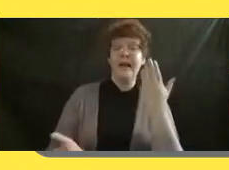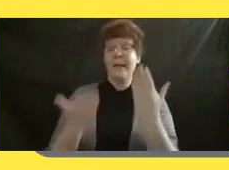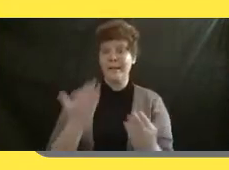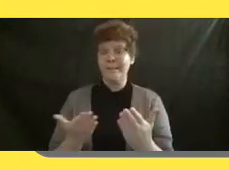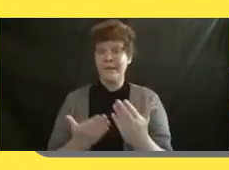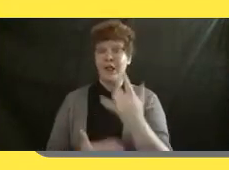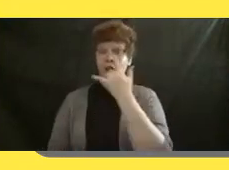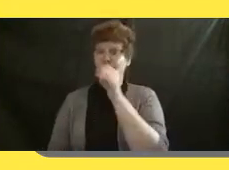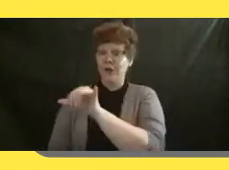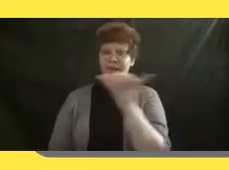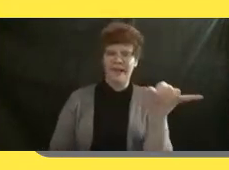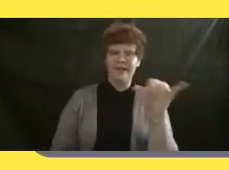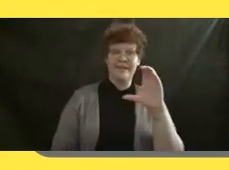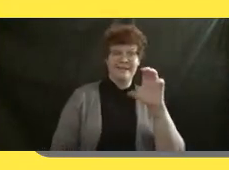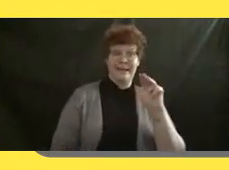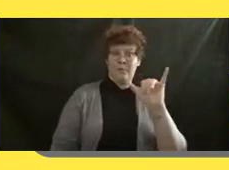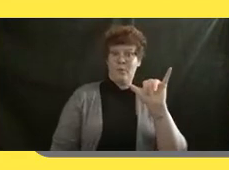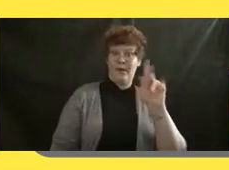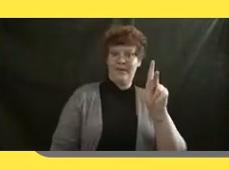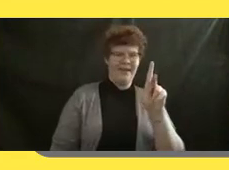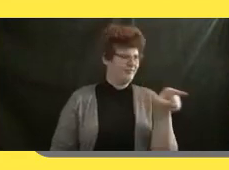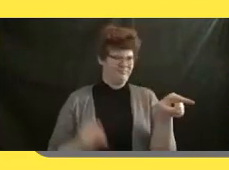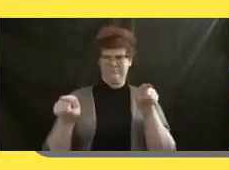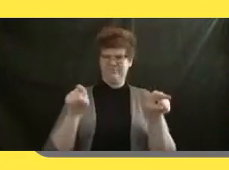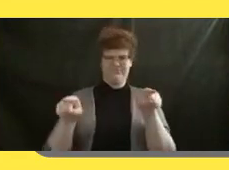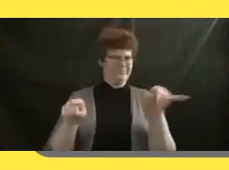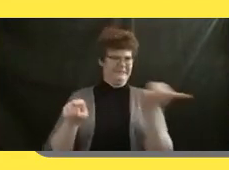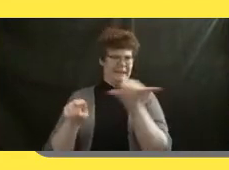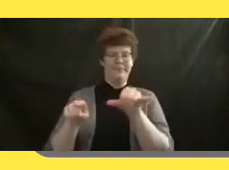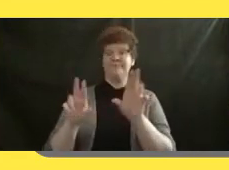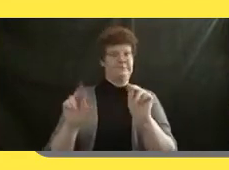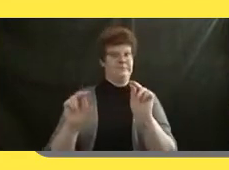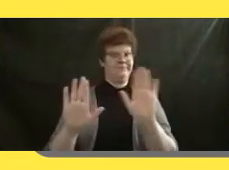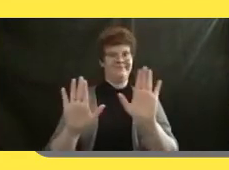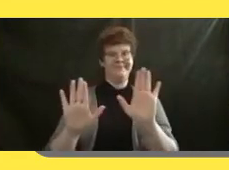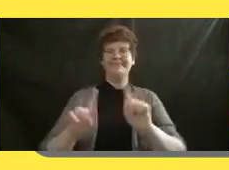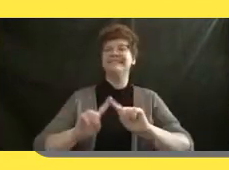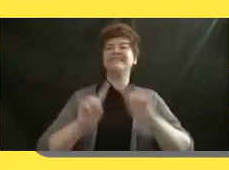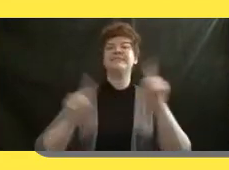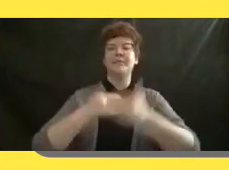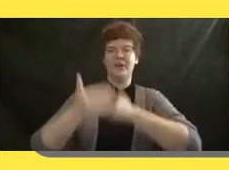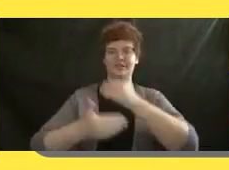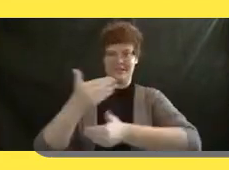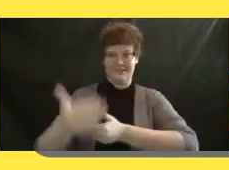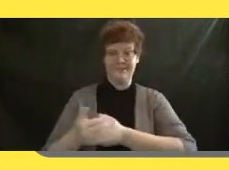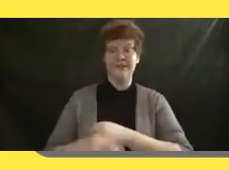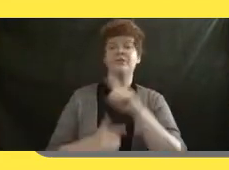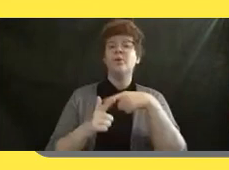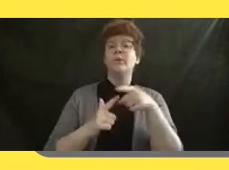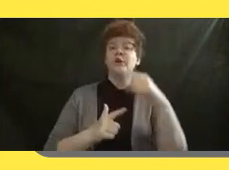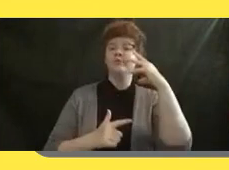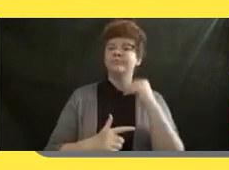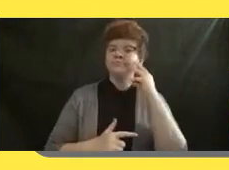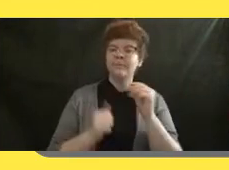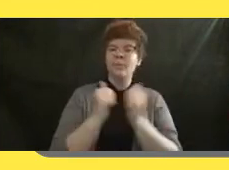to the CMYK, but it is not, it's a different process. And until you experience working with a printer and dealing with spot